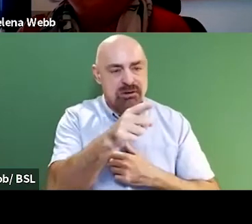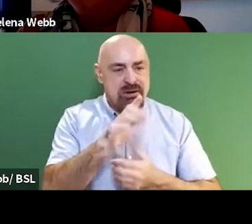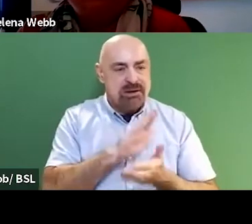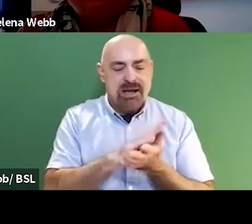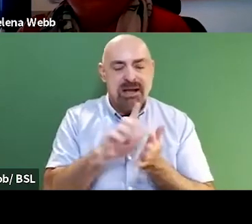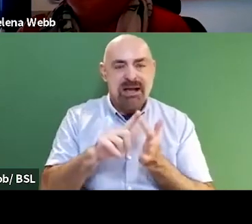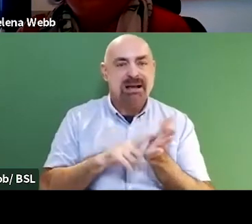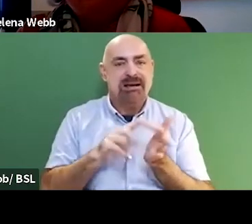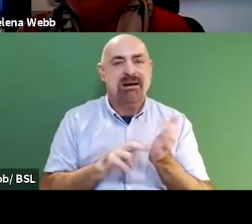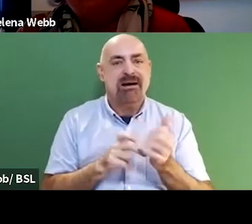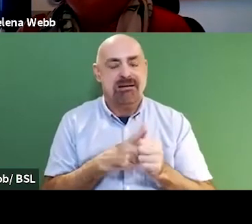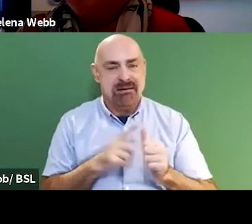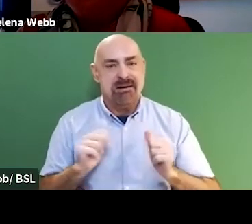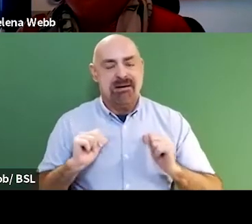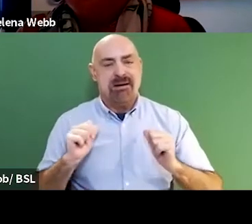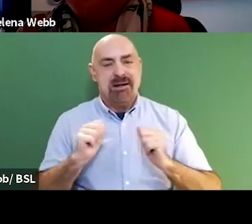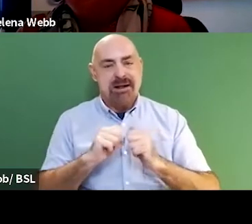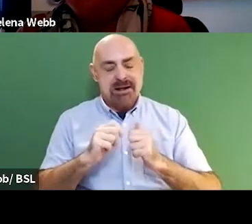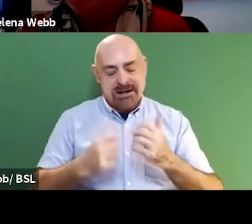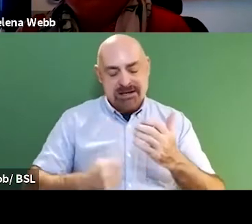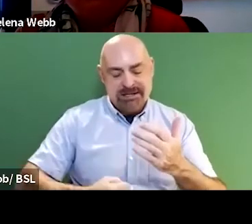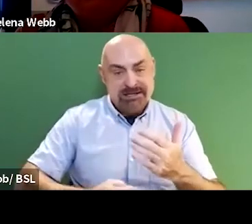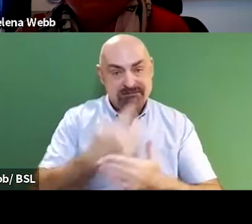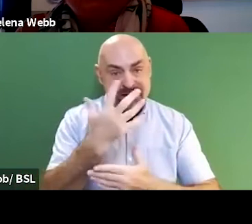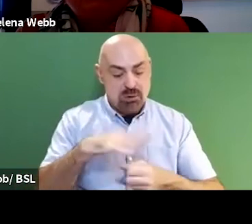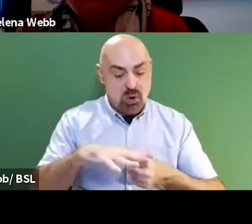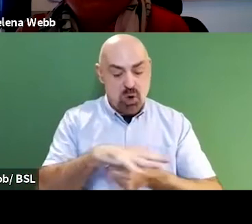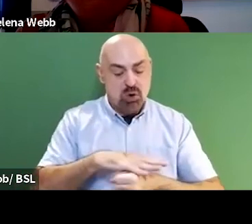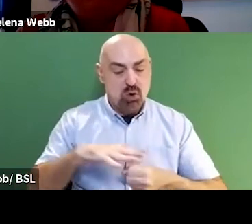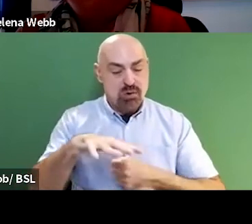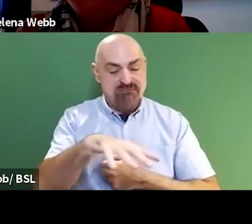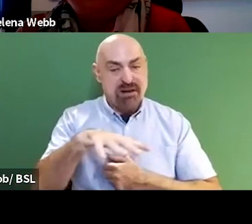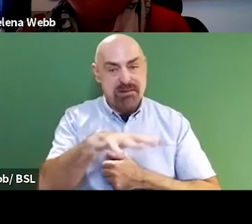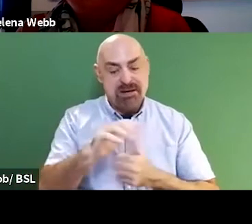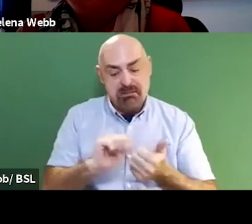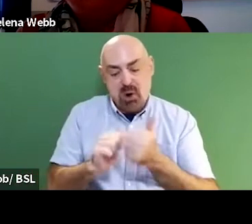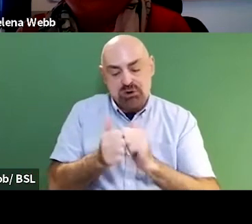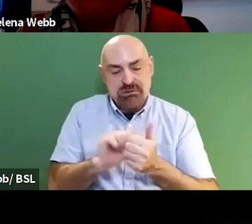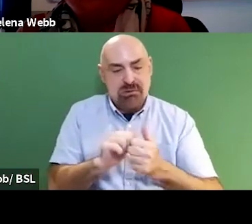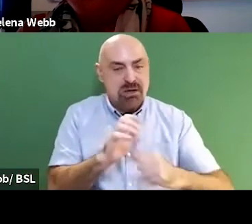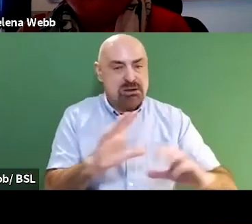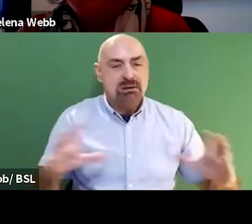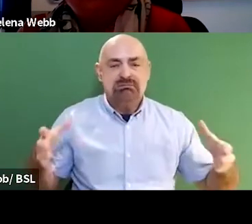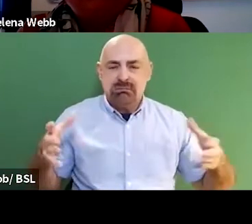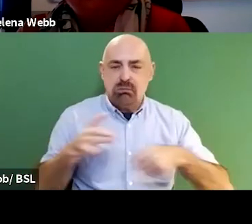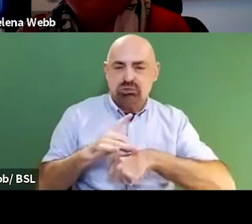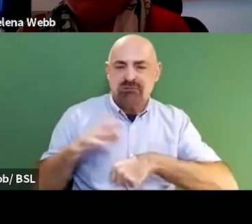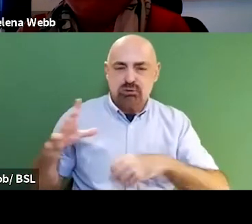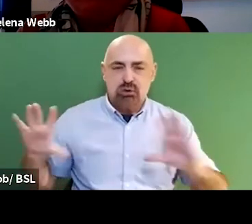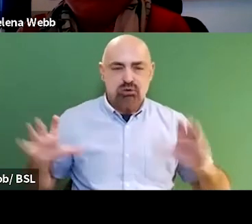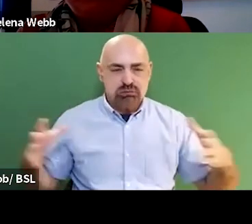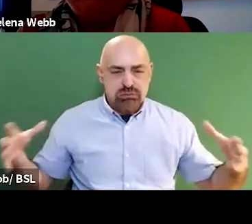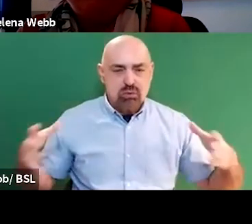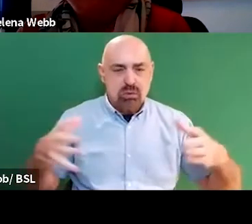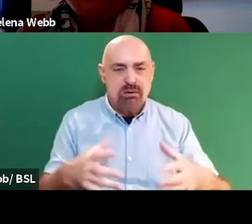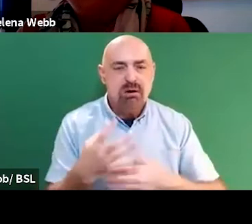been the development of local family partnerships, a group of professionals that come together 4